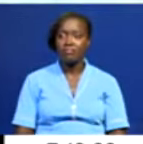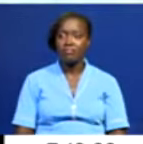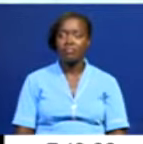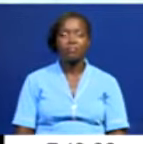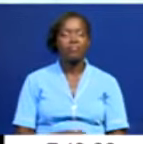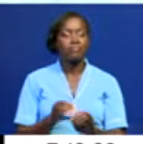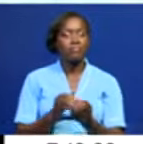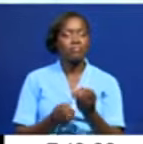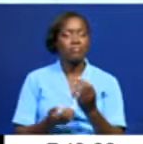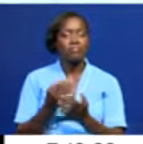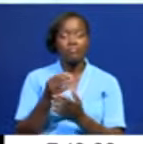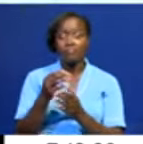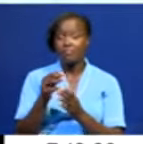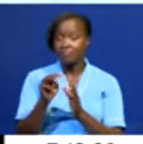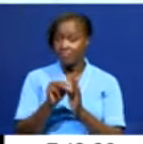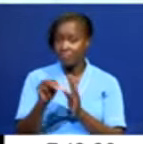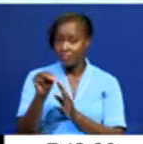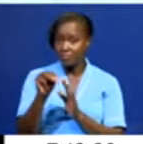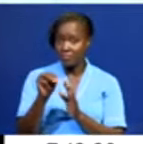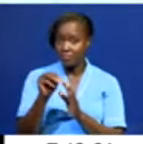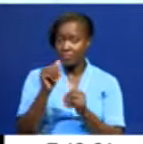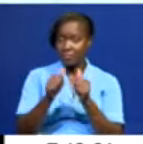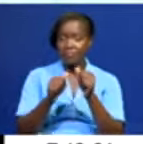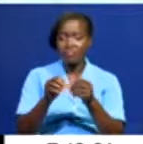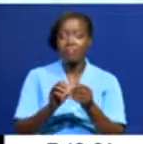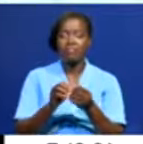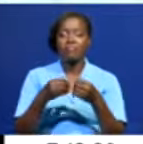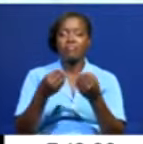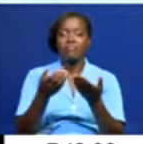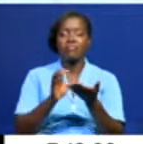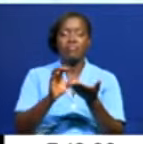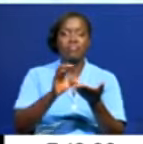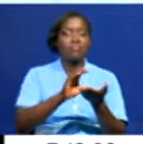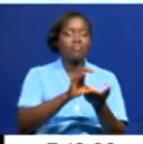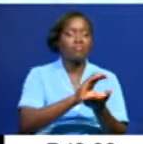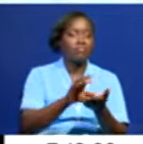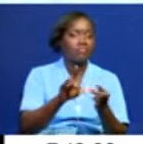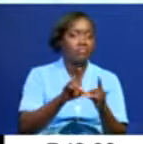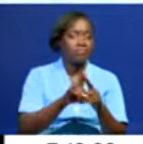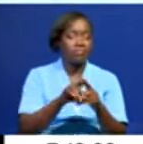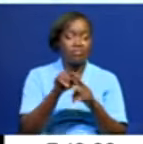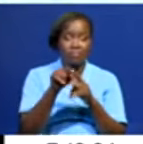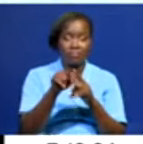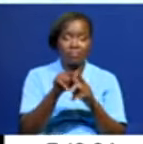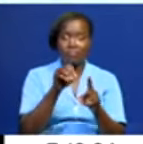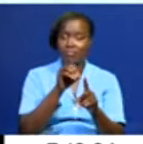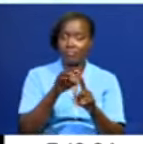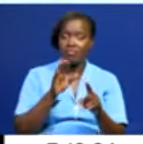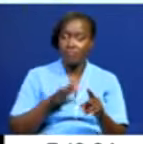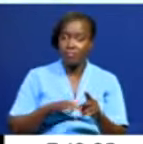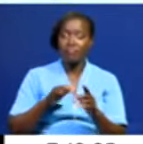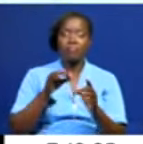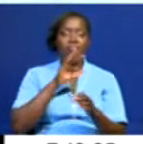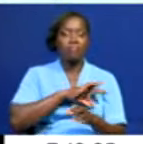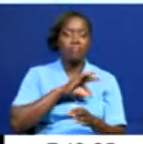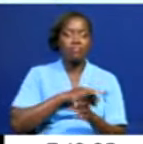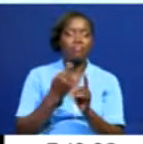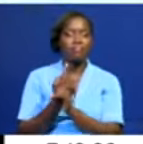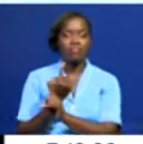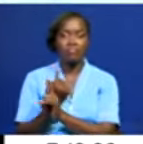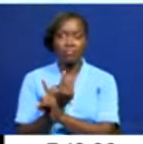Incubation model which we have developed is we have, and this model women will benefit from the